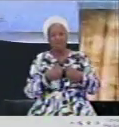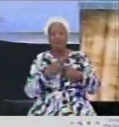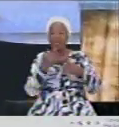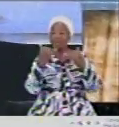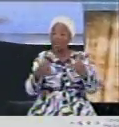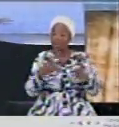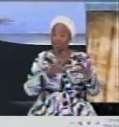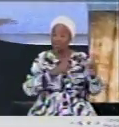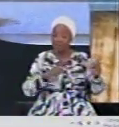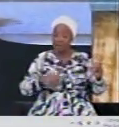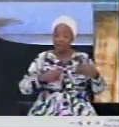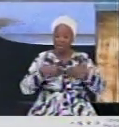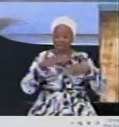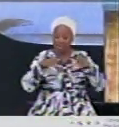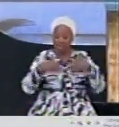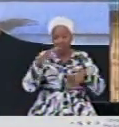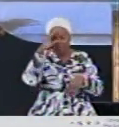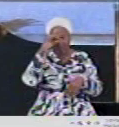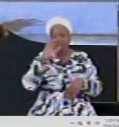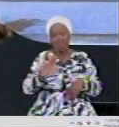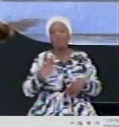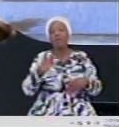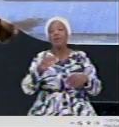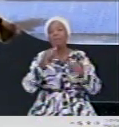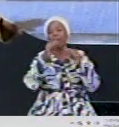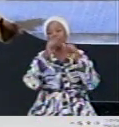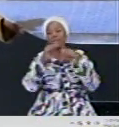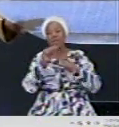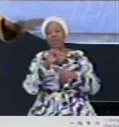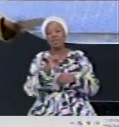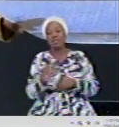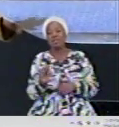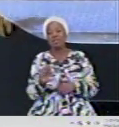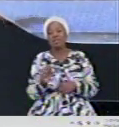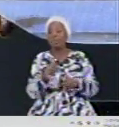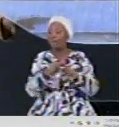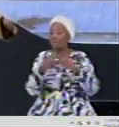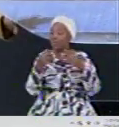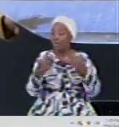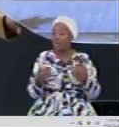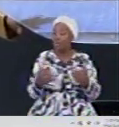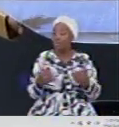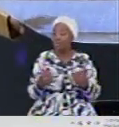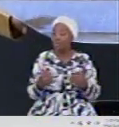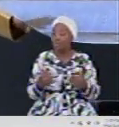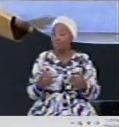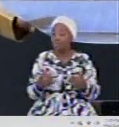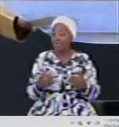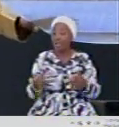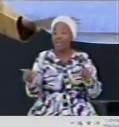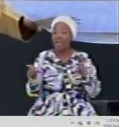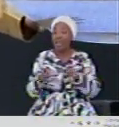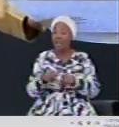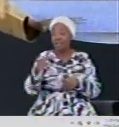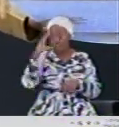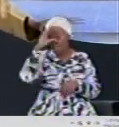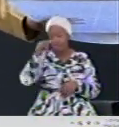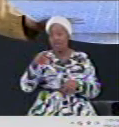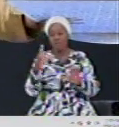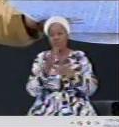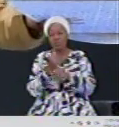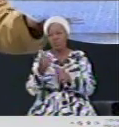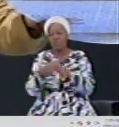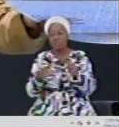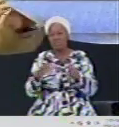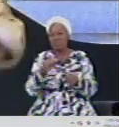had given him blessings. But now, as he took everything for granted